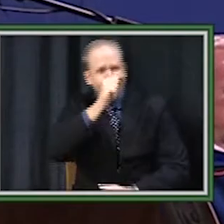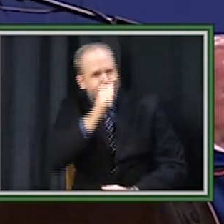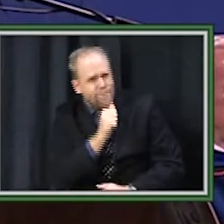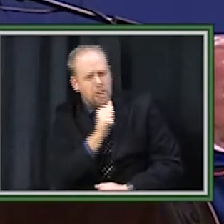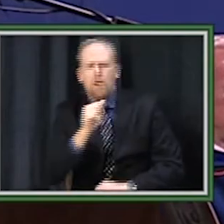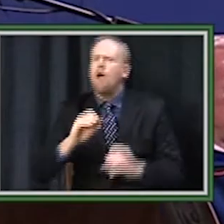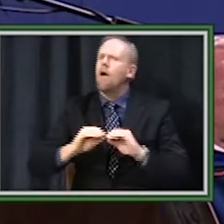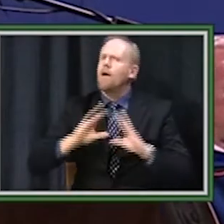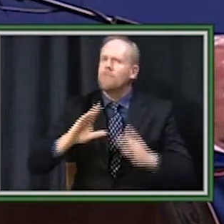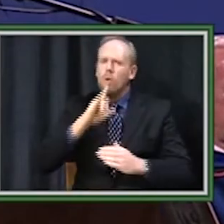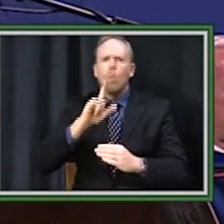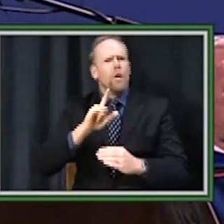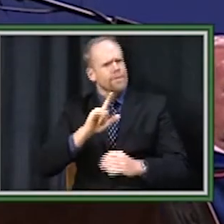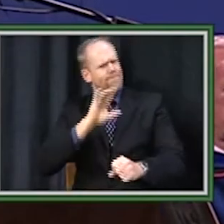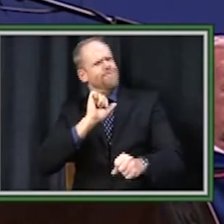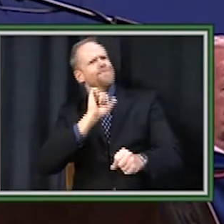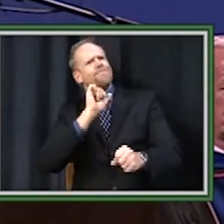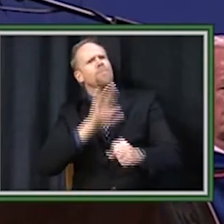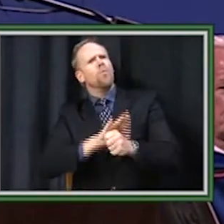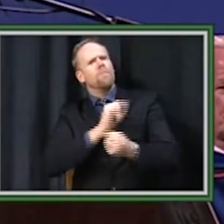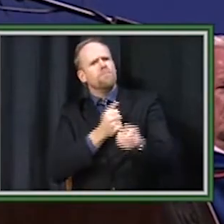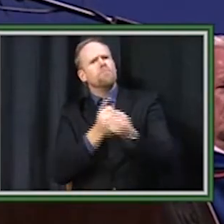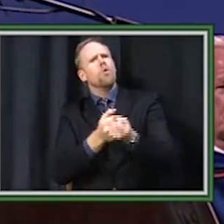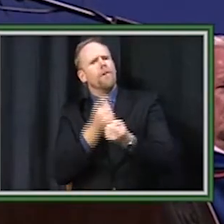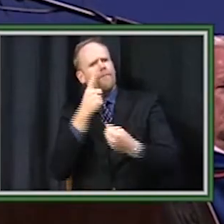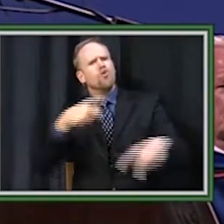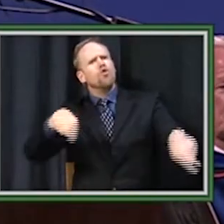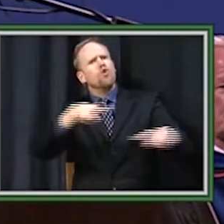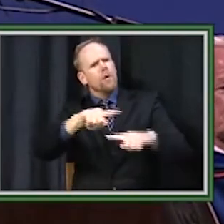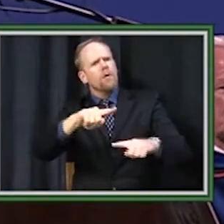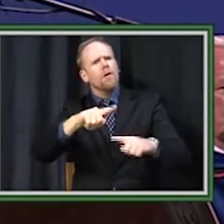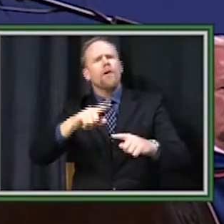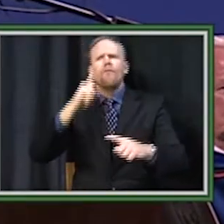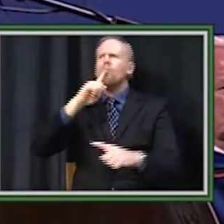had a great deal to do with bringing these efforts of these graduates to a